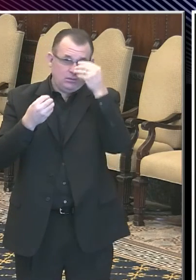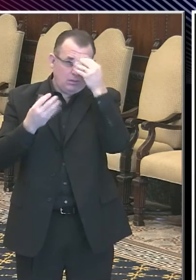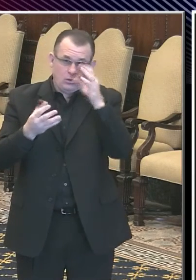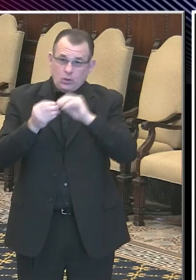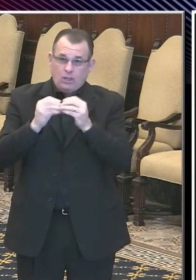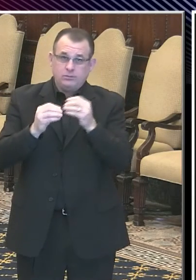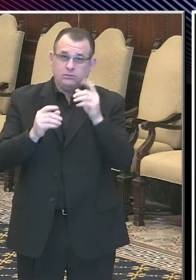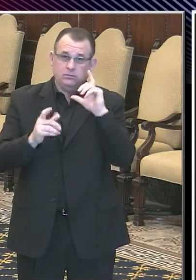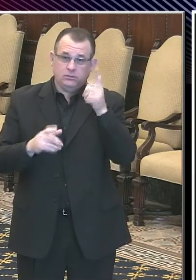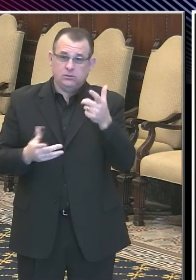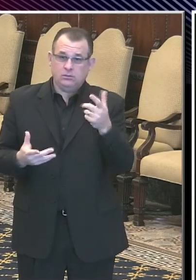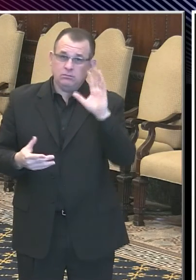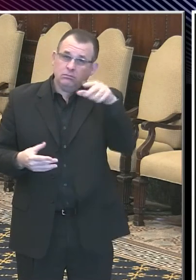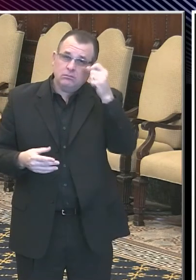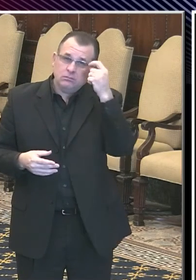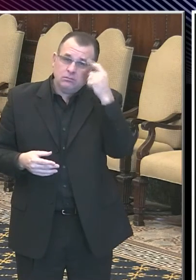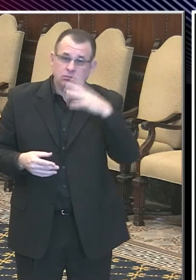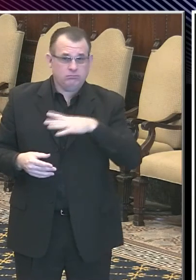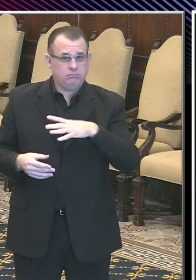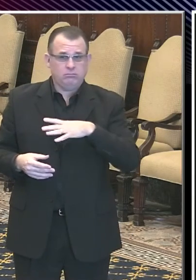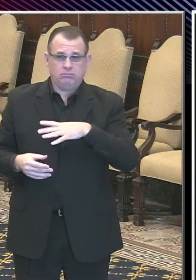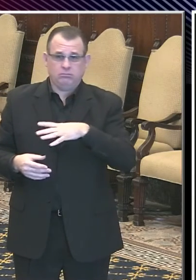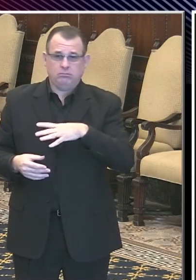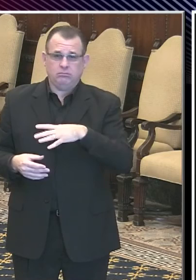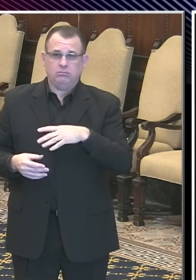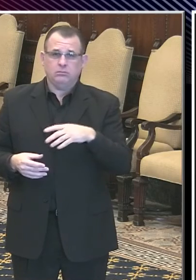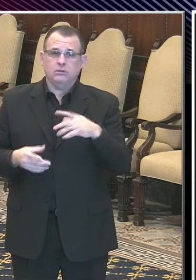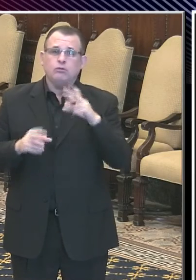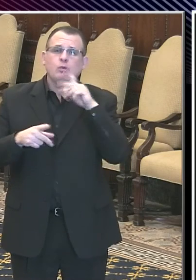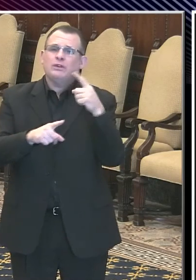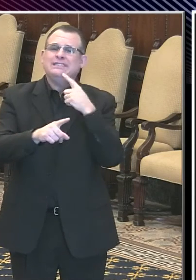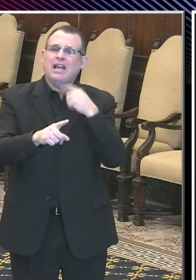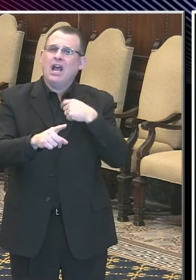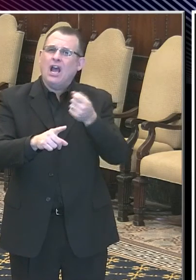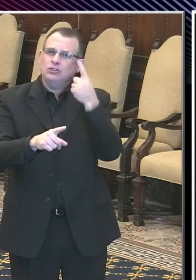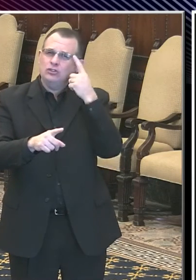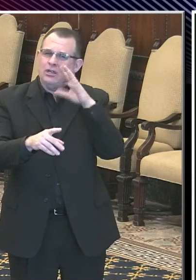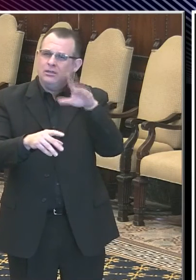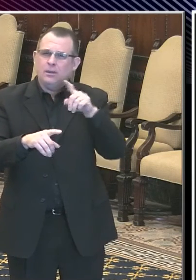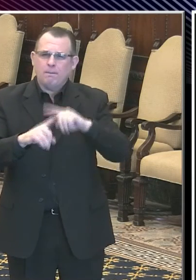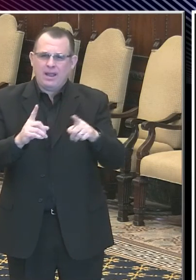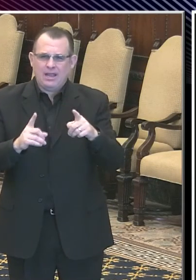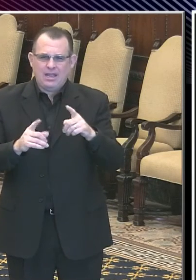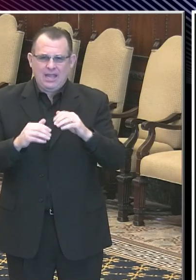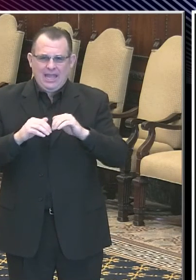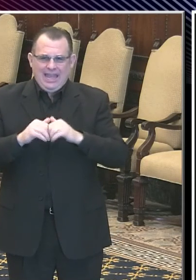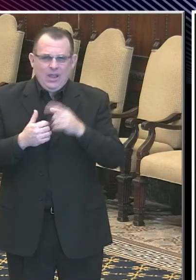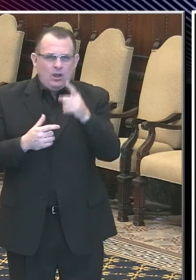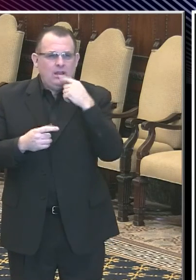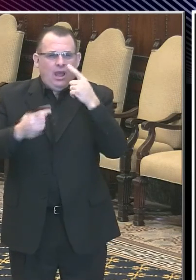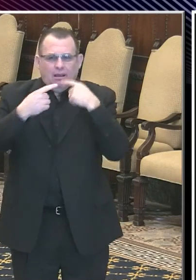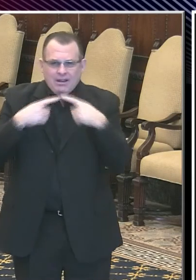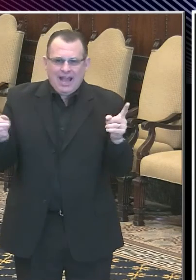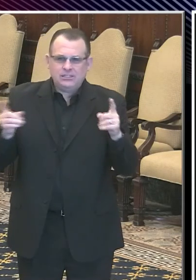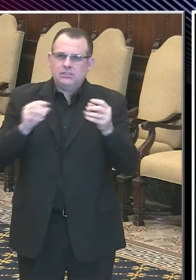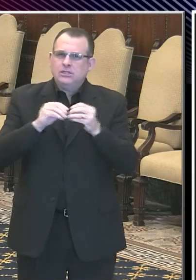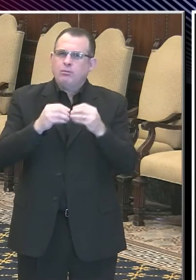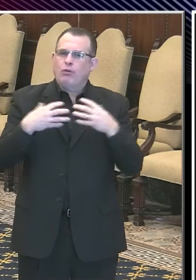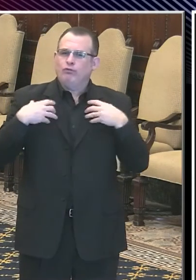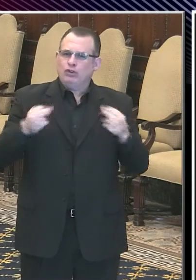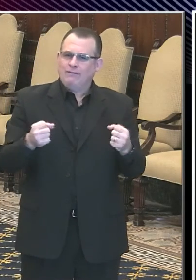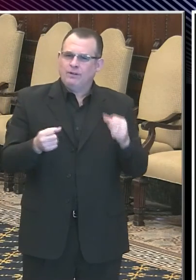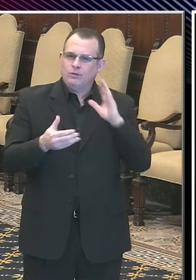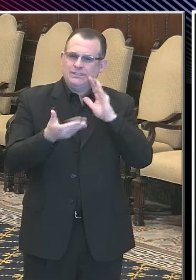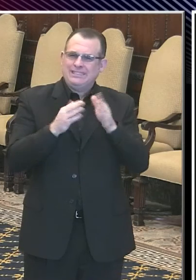Right, I understand that, but in the same vein, you are releasing the numbers. Releasing the number of recoveries for citywide every